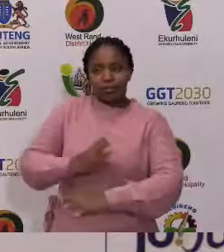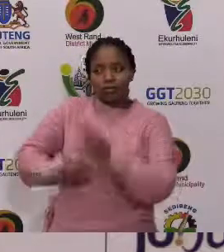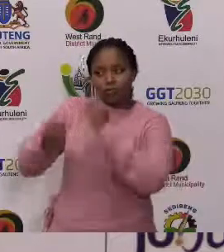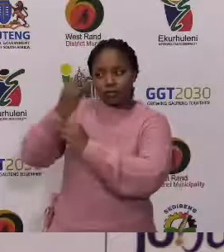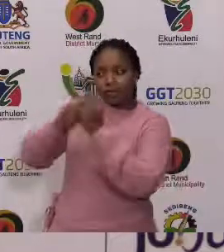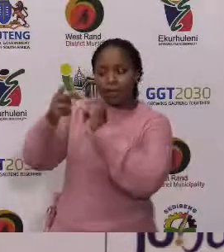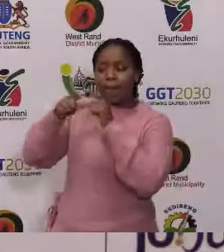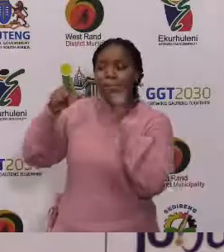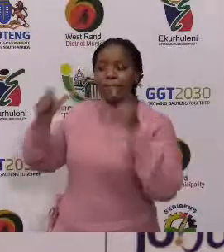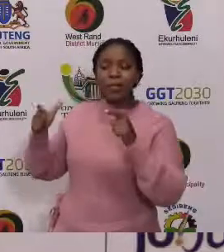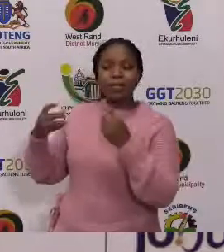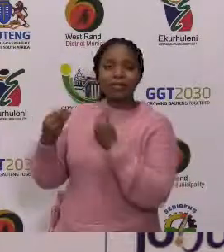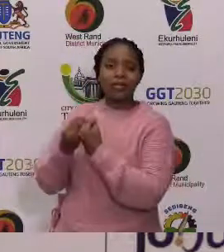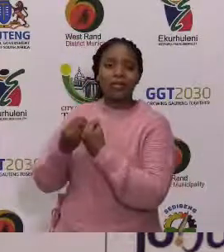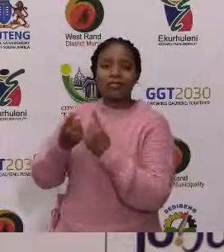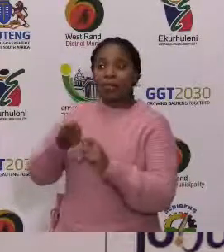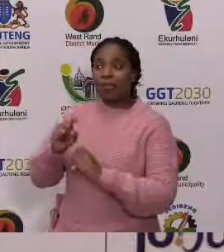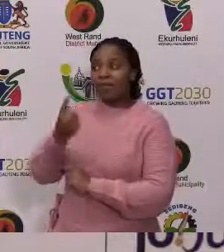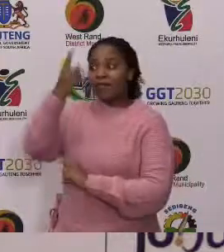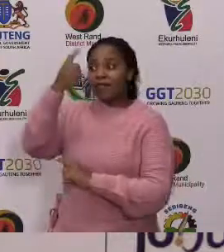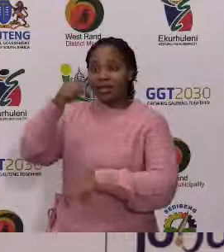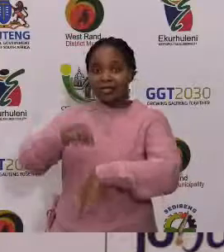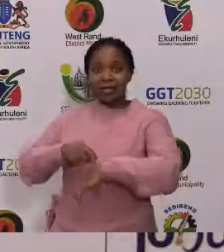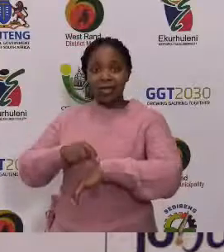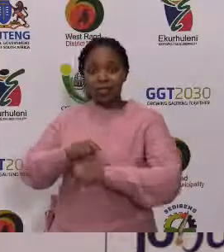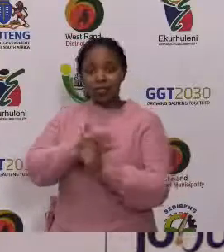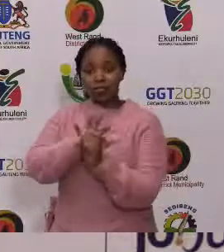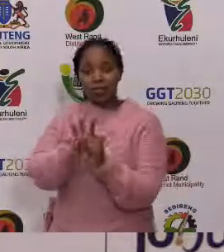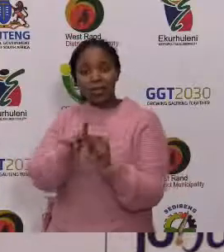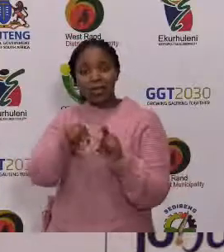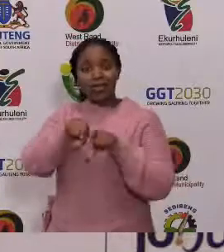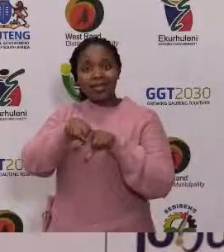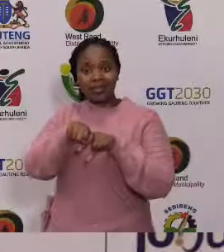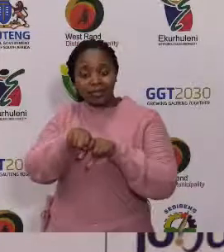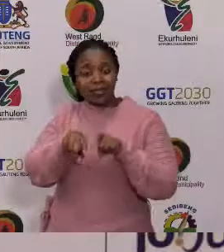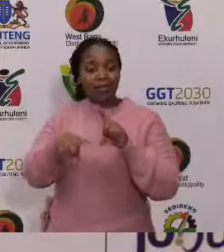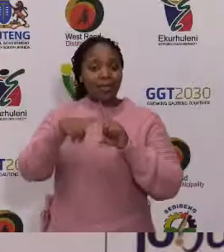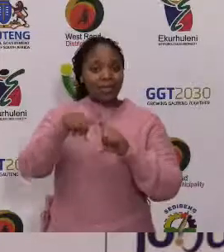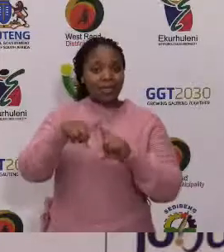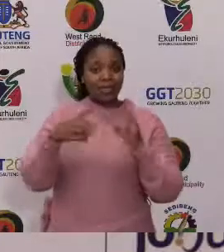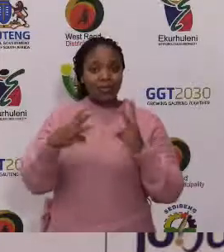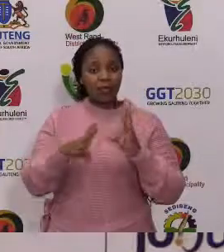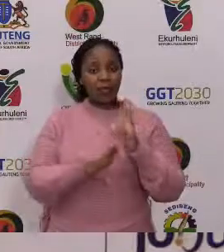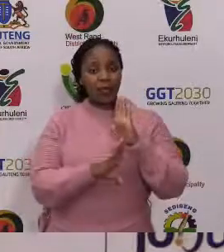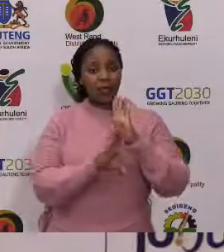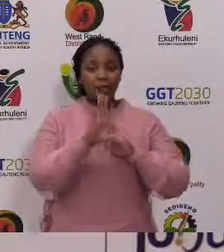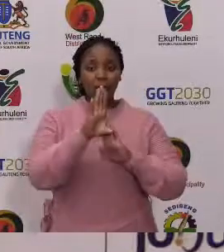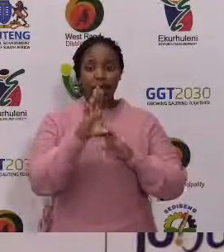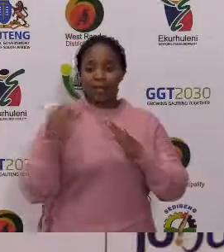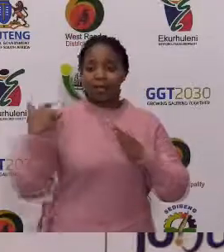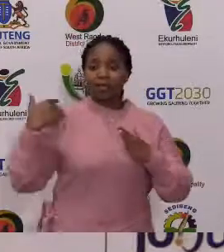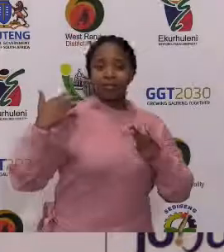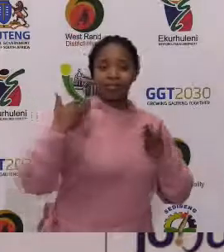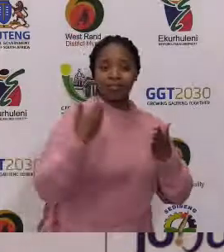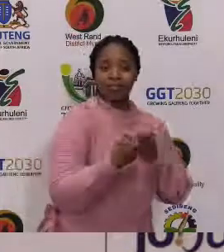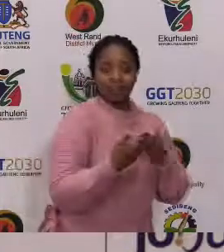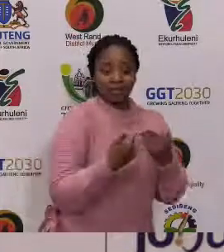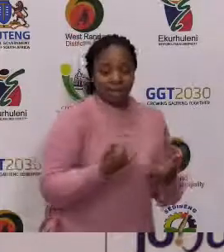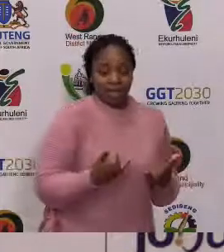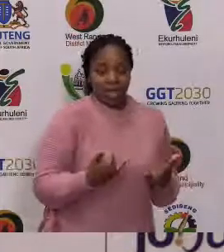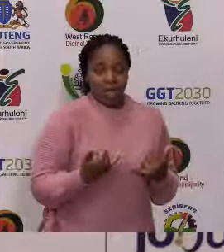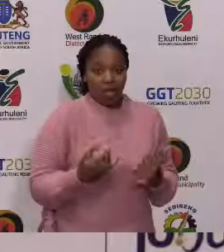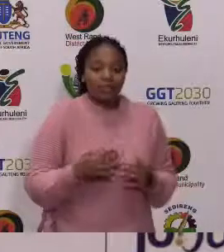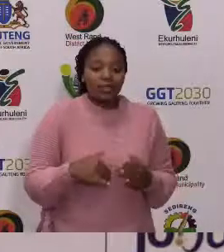the first wave right up to now, which is the post-second